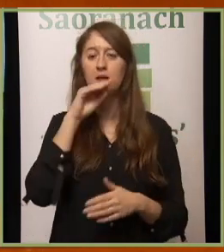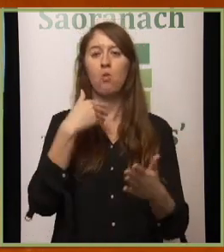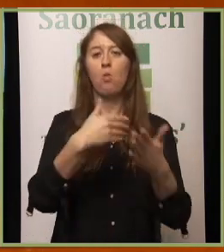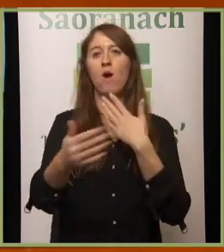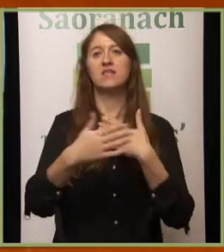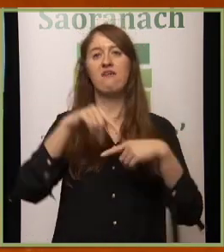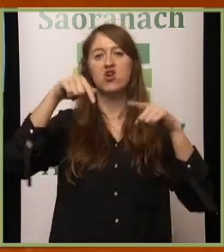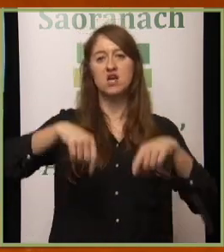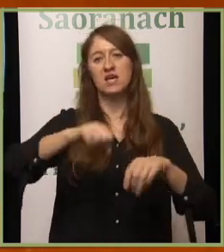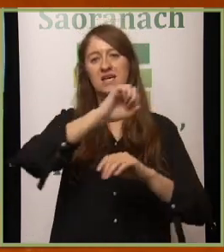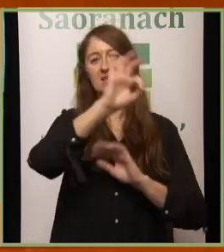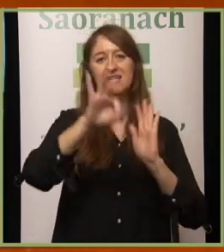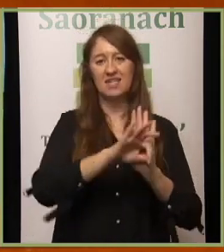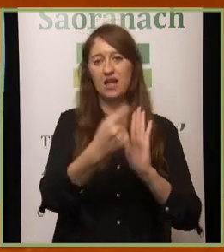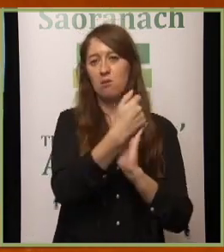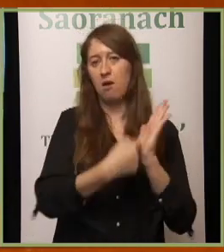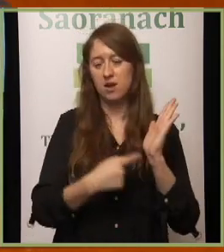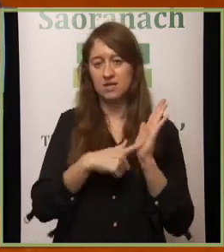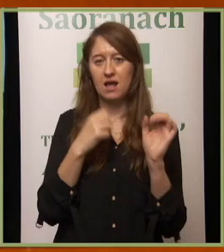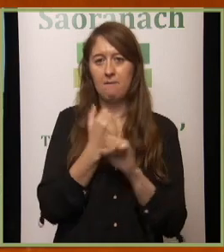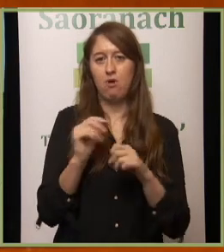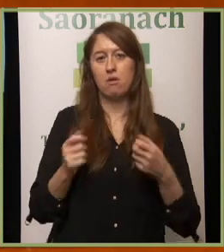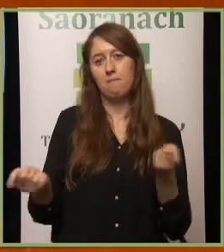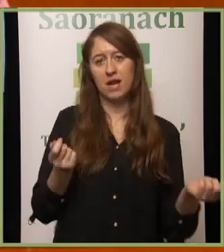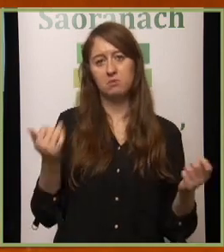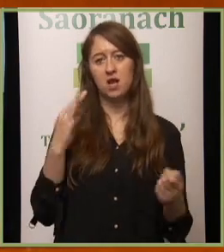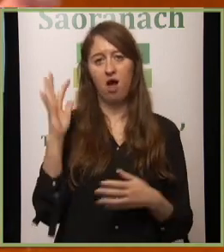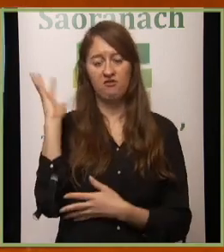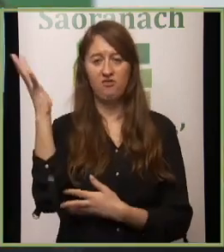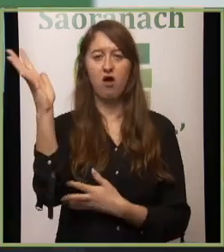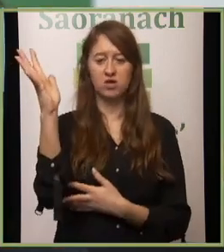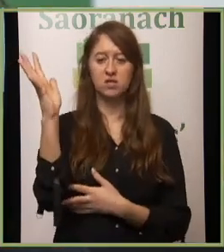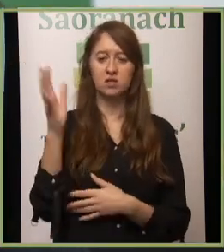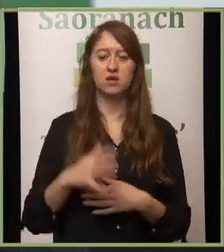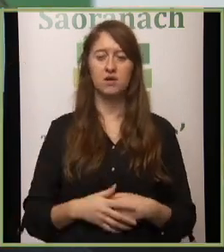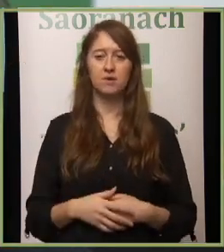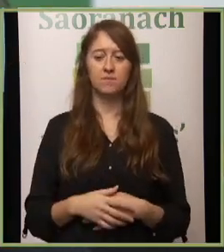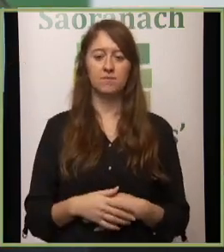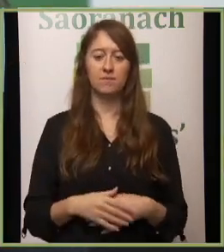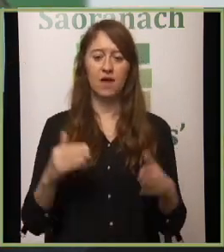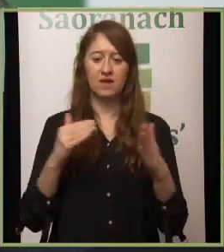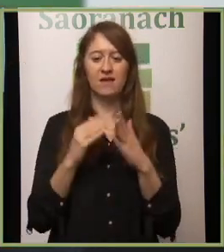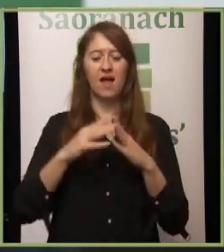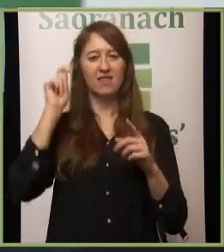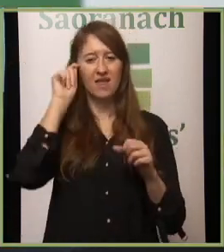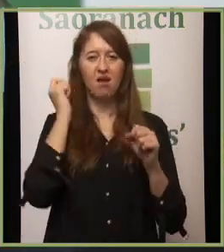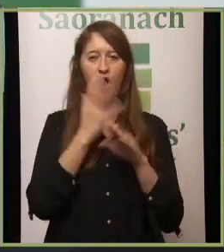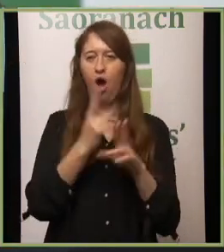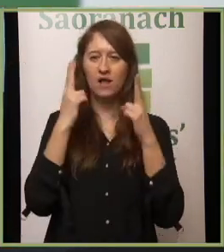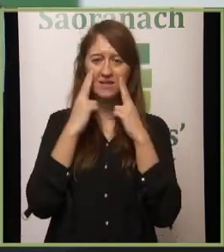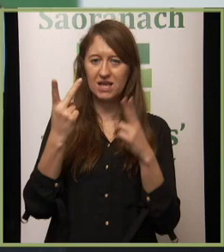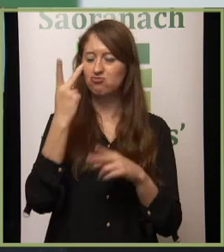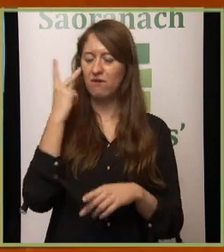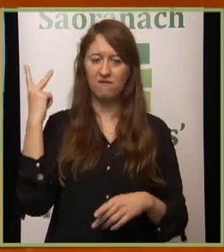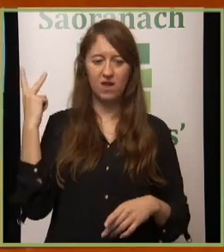is in relation to management of forests for... And I think that they all need to be reviewed, so I don't think we're going to refer Oh, yes,